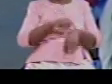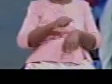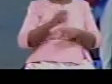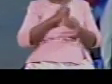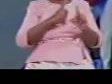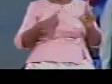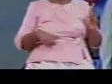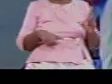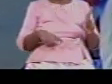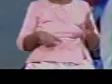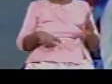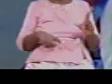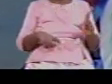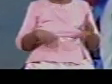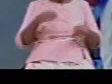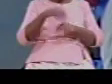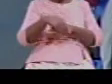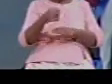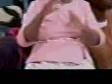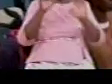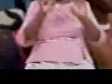A possibility.